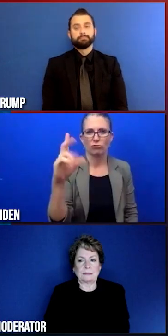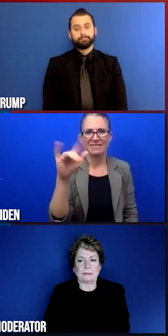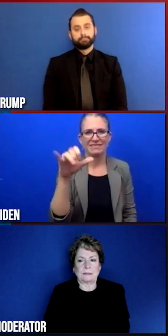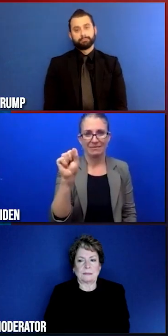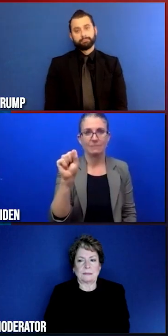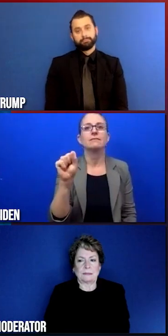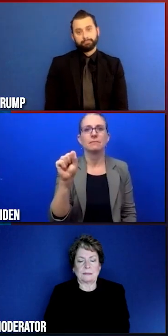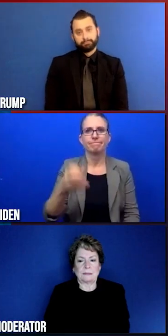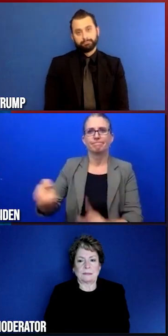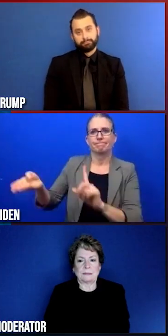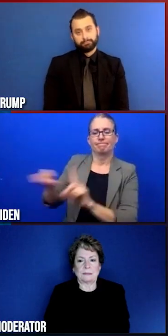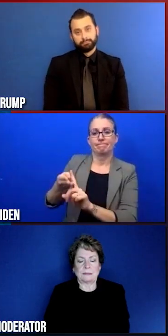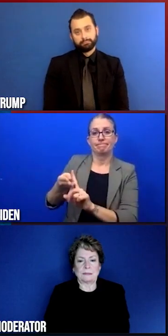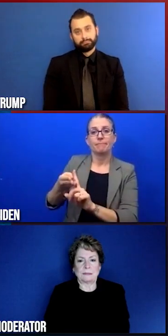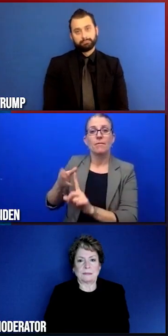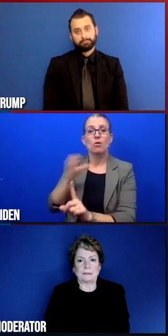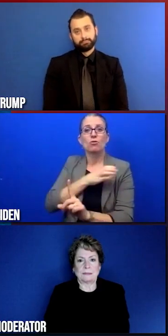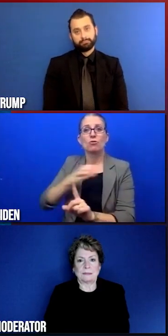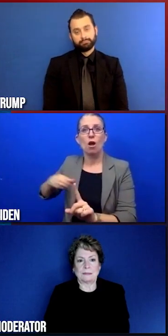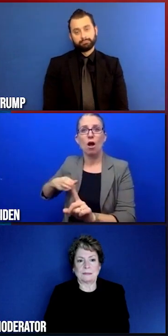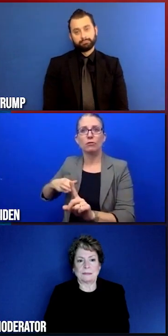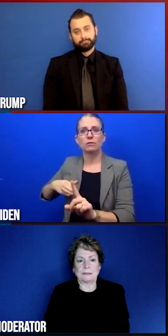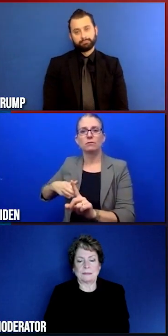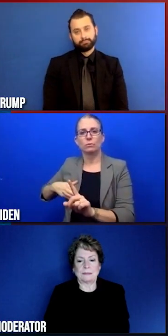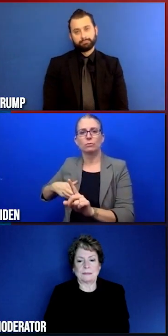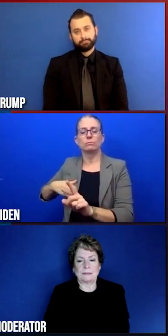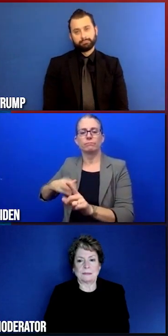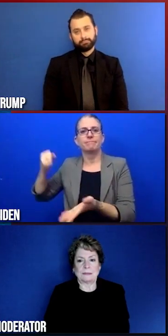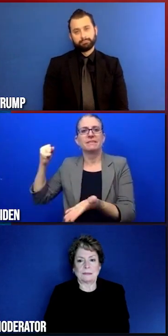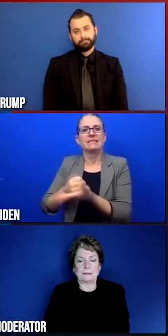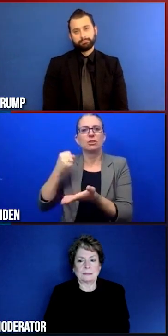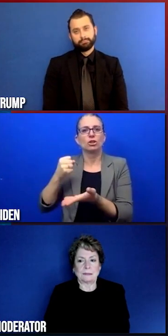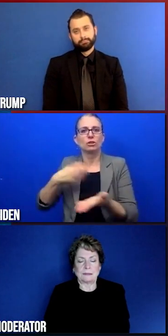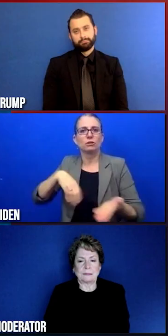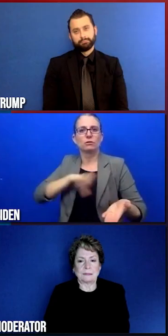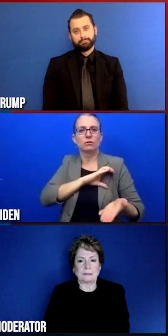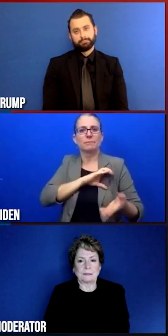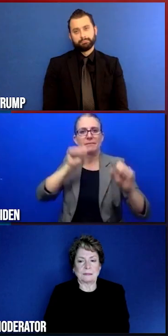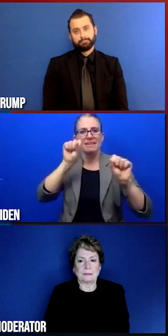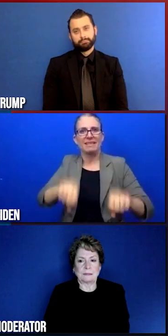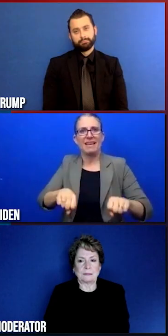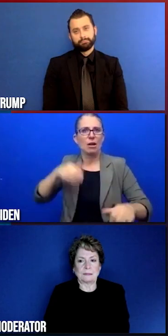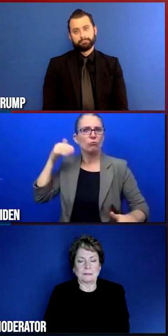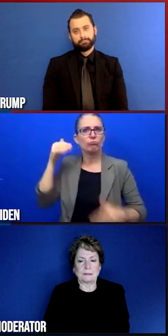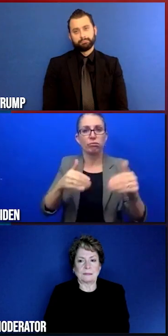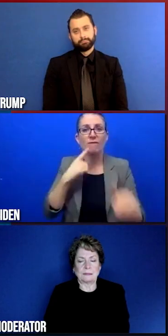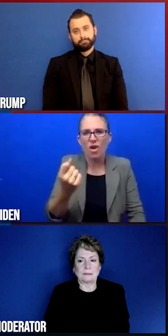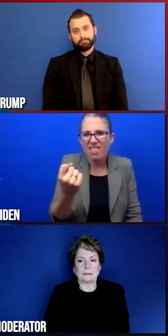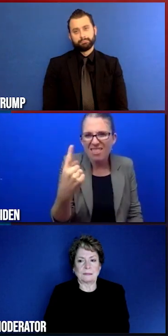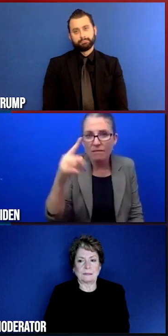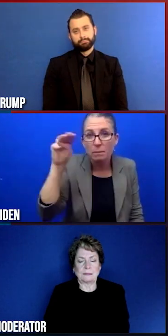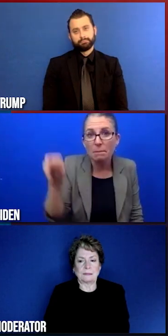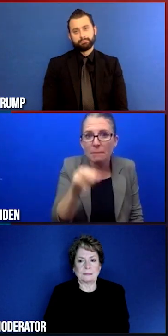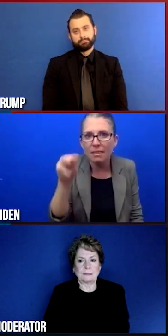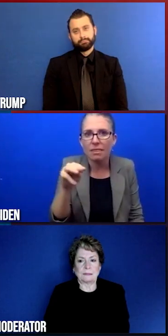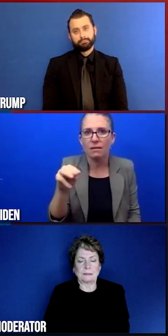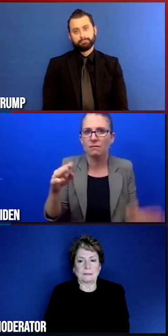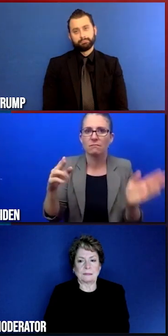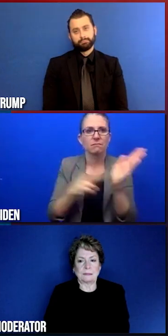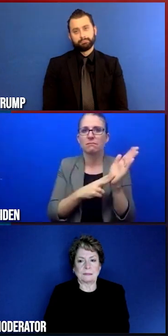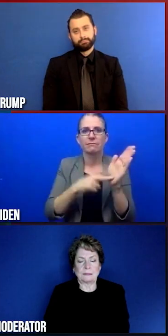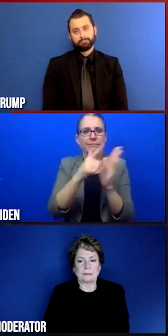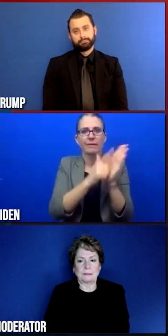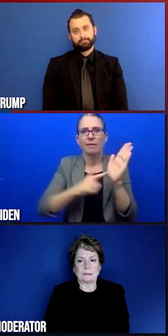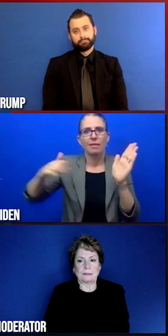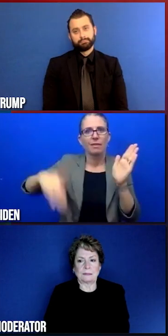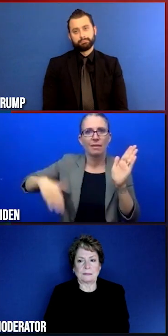million undocumented people. And all of those so-called dreamers, those DACA kids, they're going to be immediately